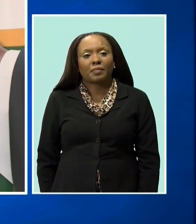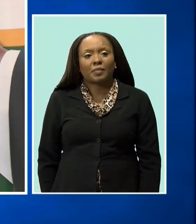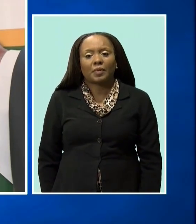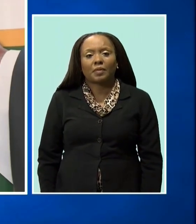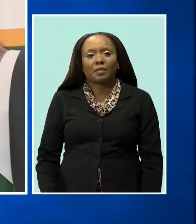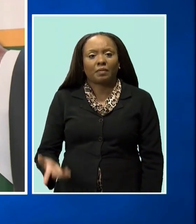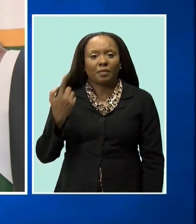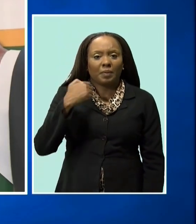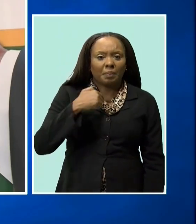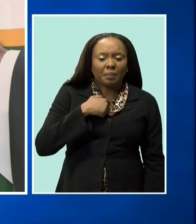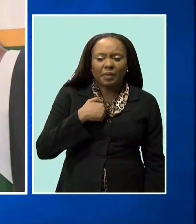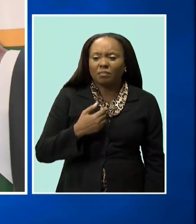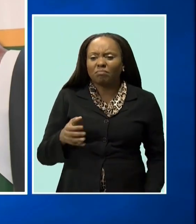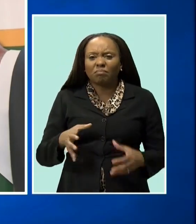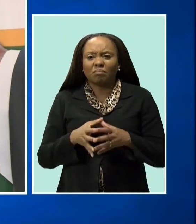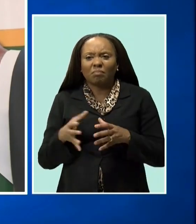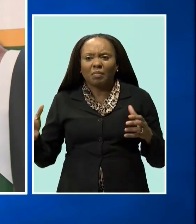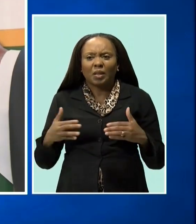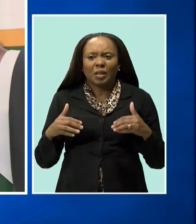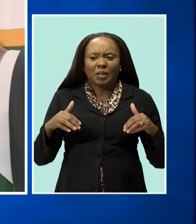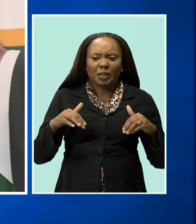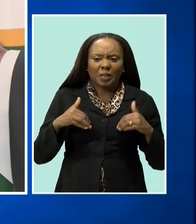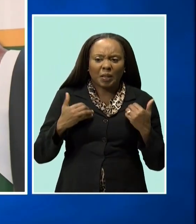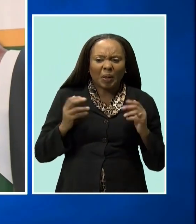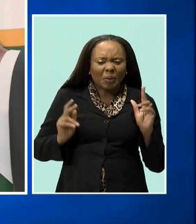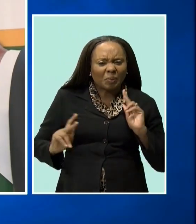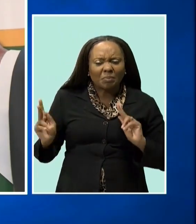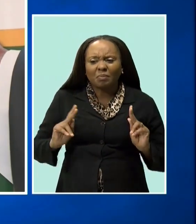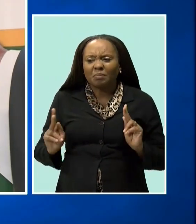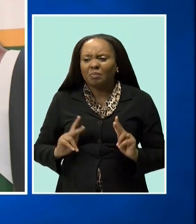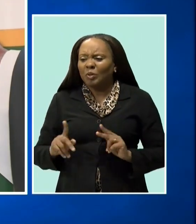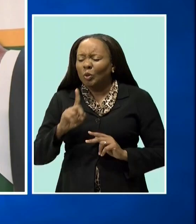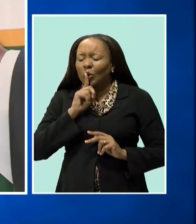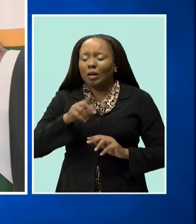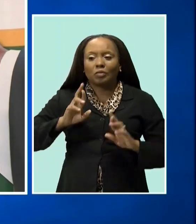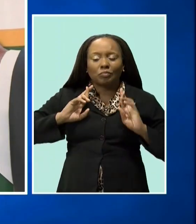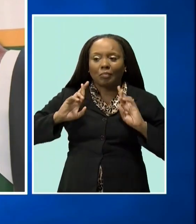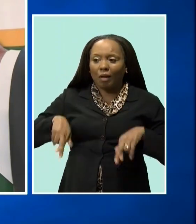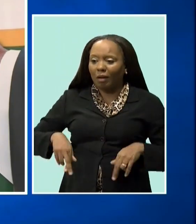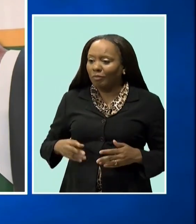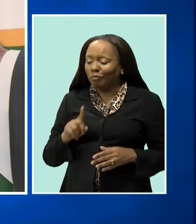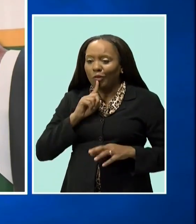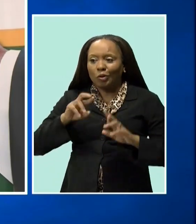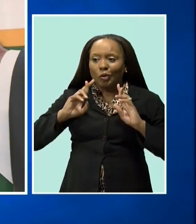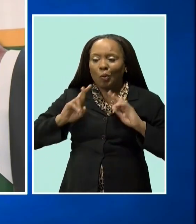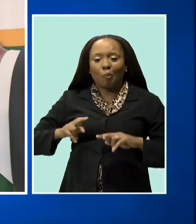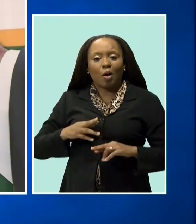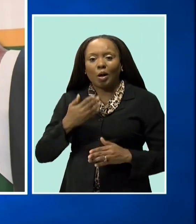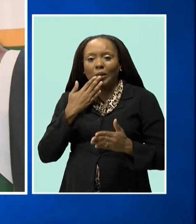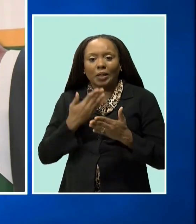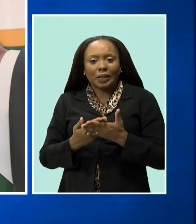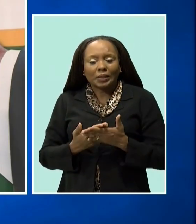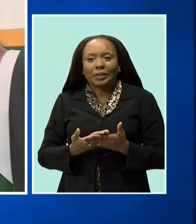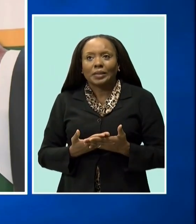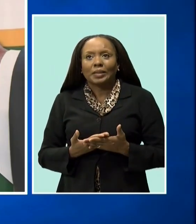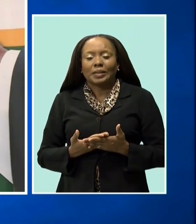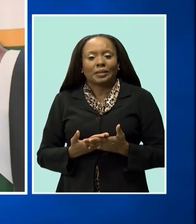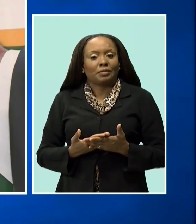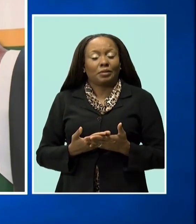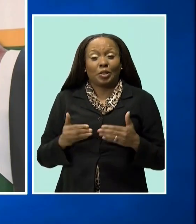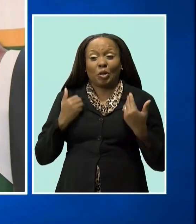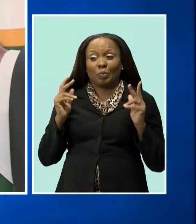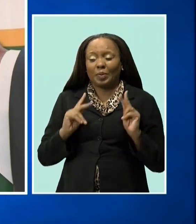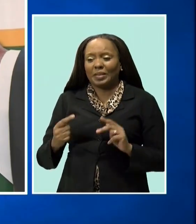heartening to see how a number of young persons especially have responded to the need to be able to look